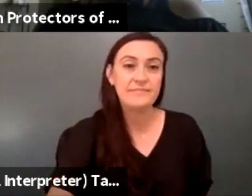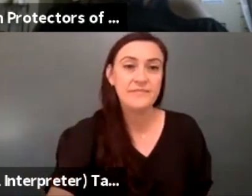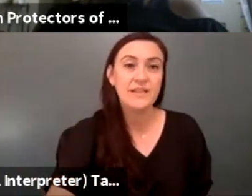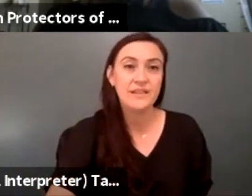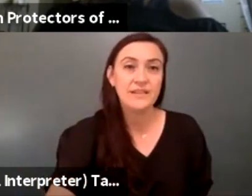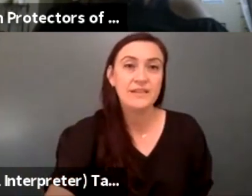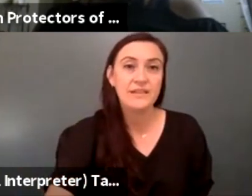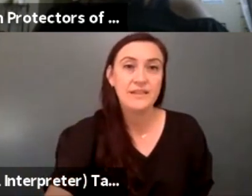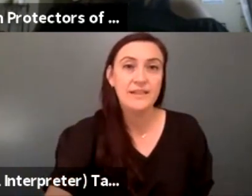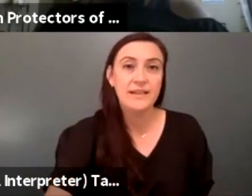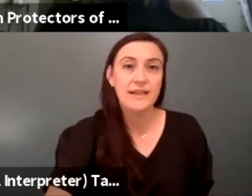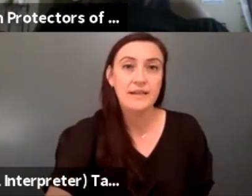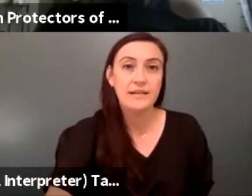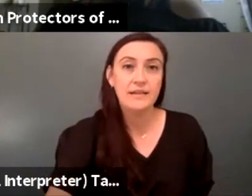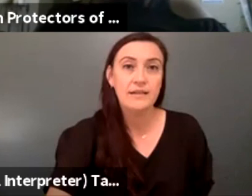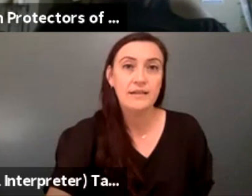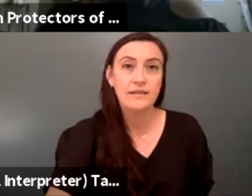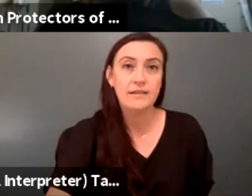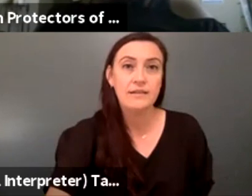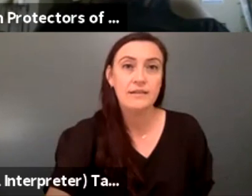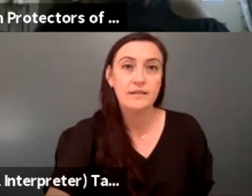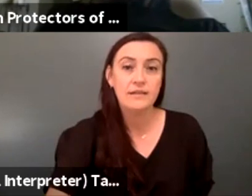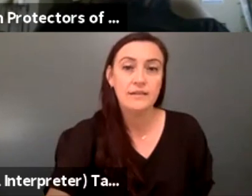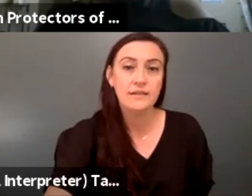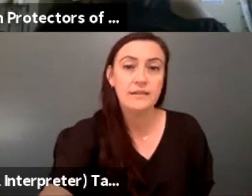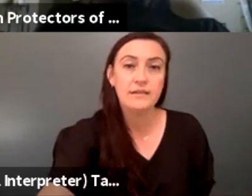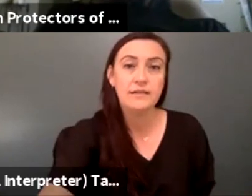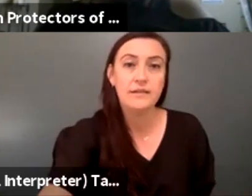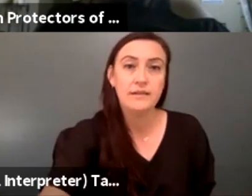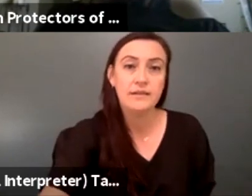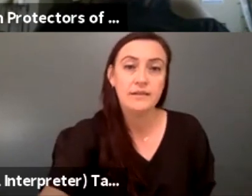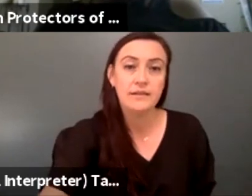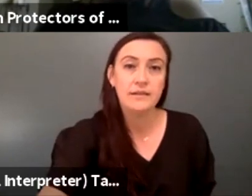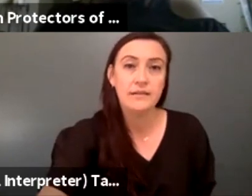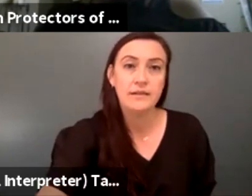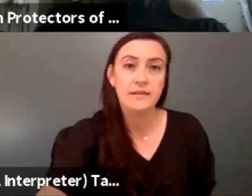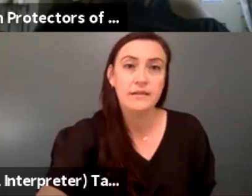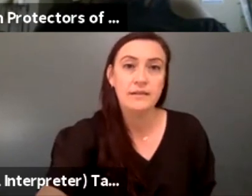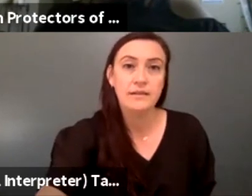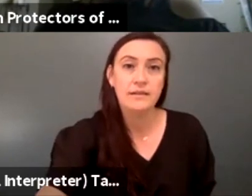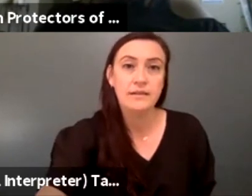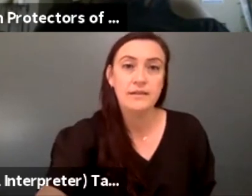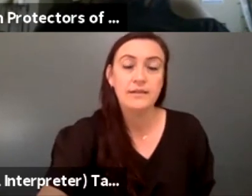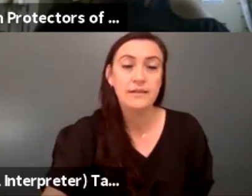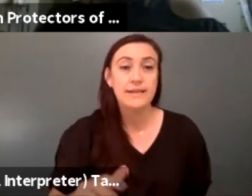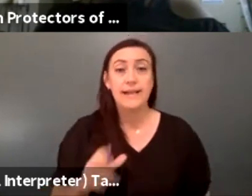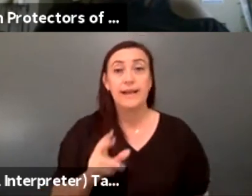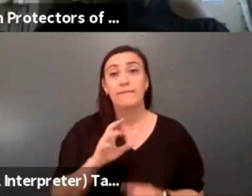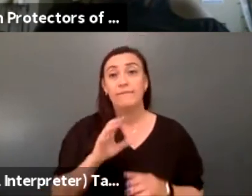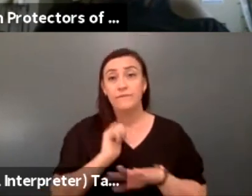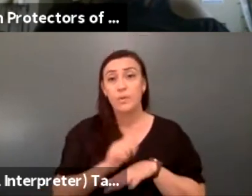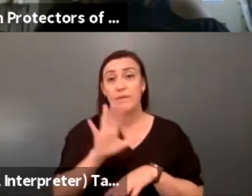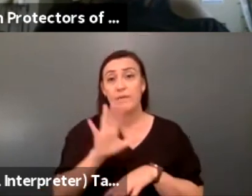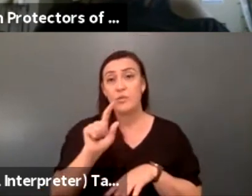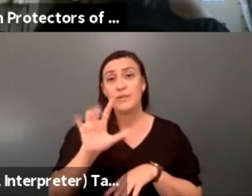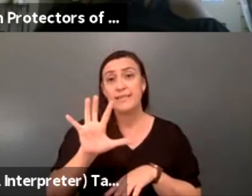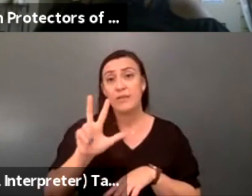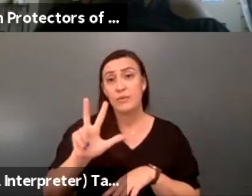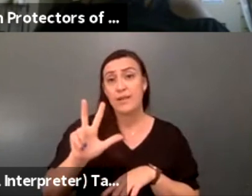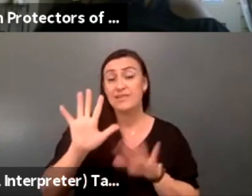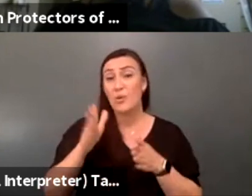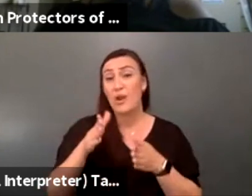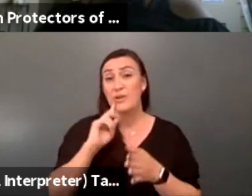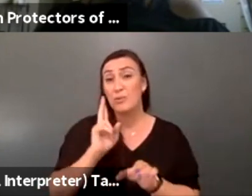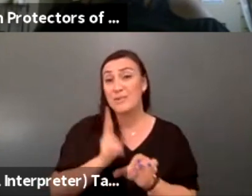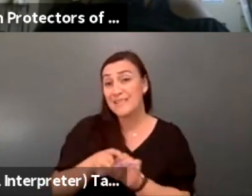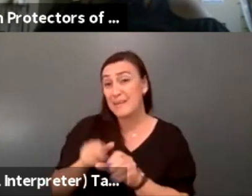about forming a 501c3, in my mind, as a way to participate in the market. And I think that's a really great point, because if you